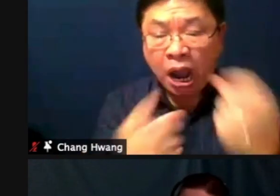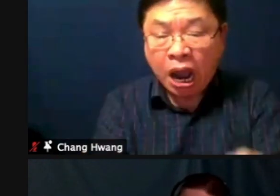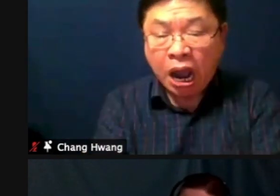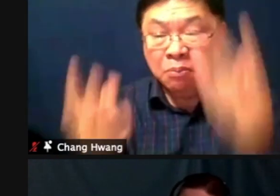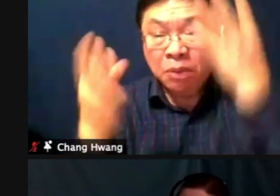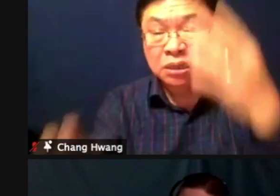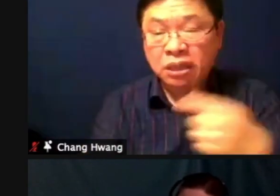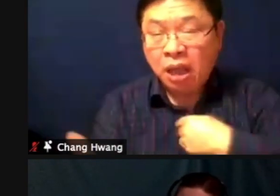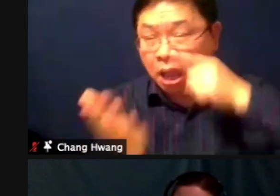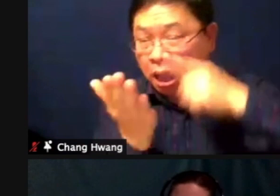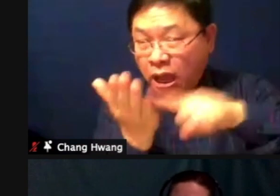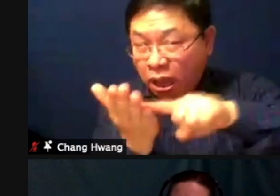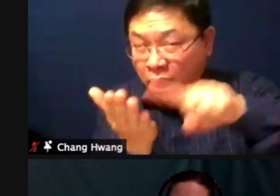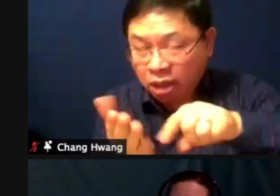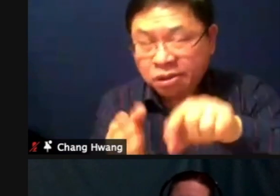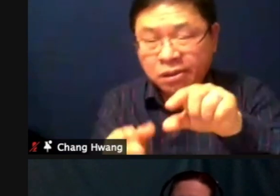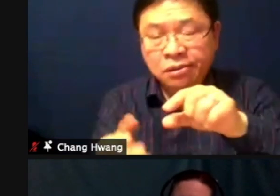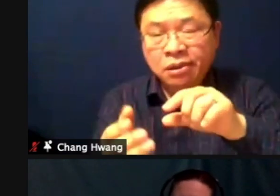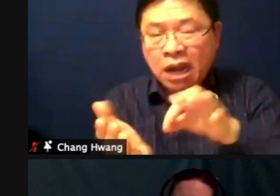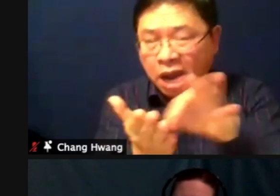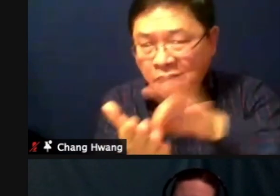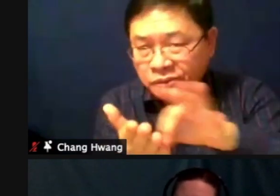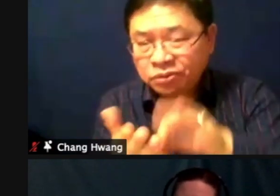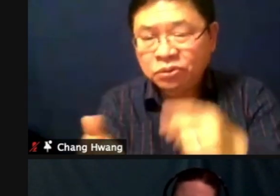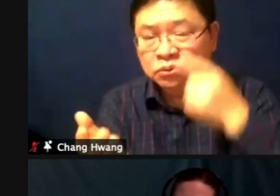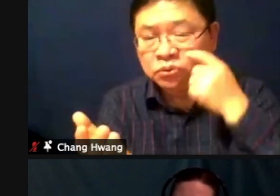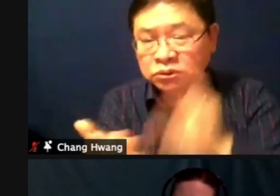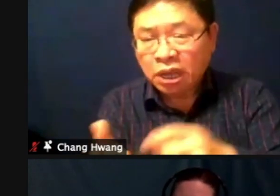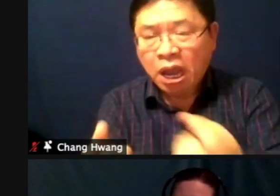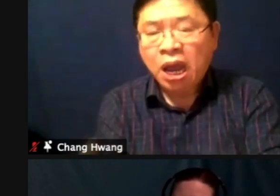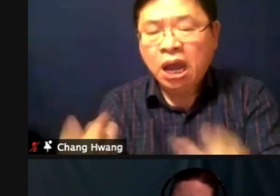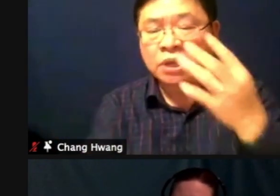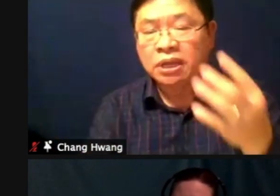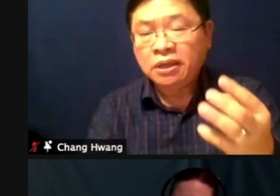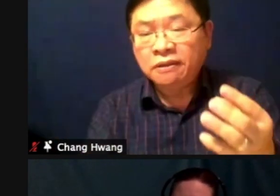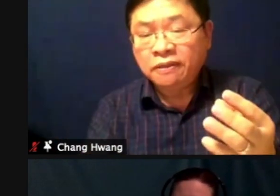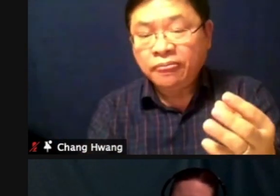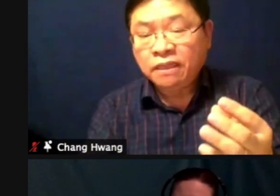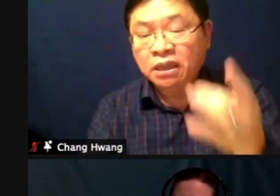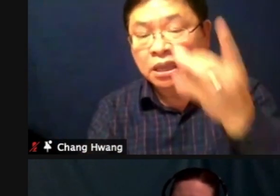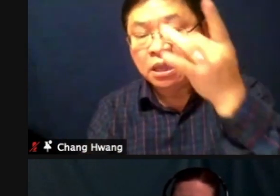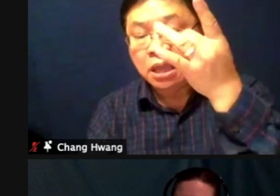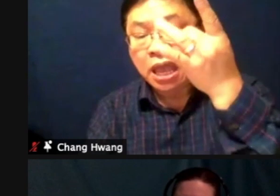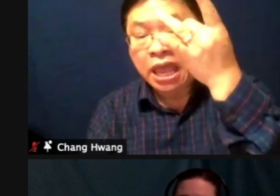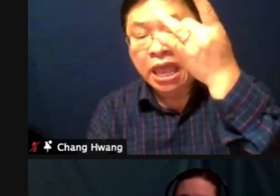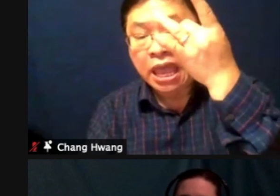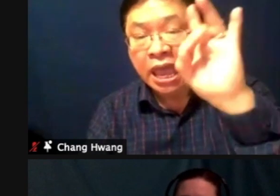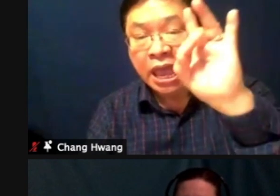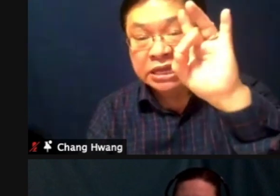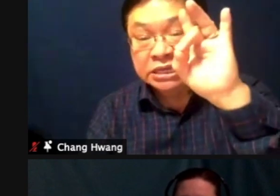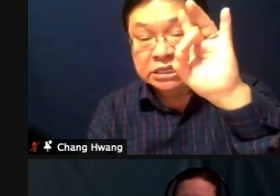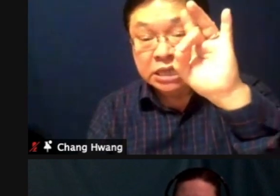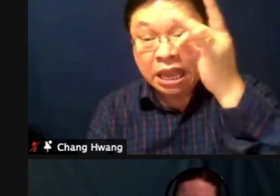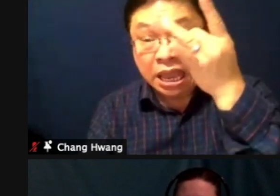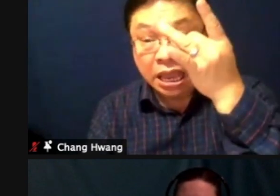is extensive. If you look at how many Korean words are there, how many words are in that dictionary,